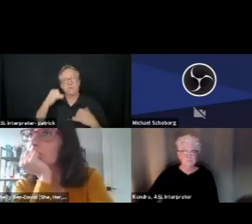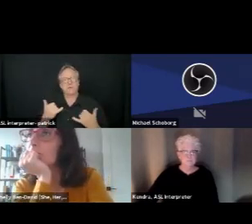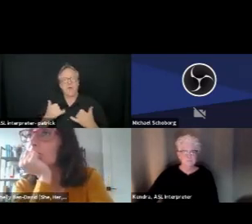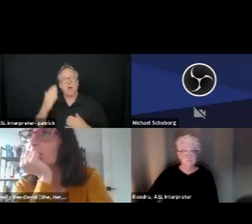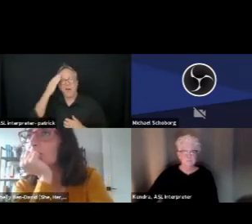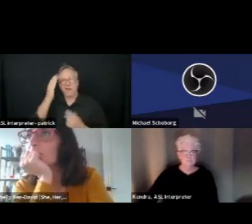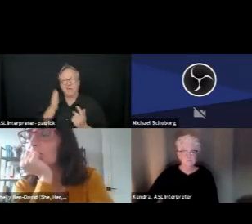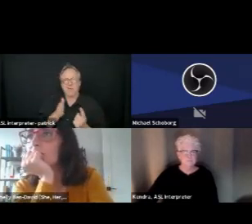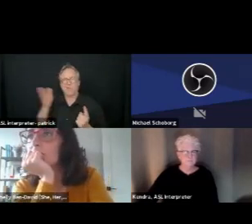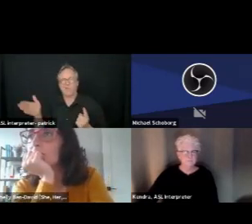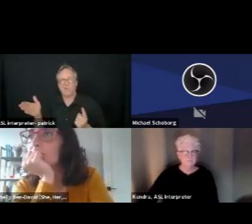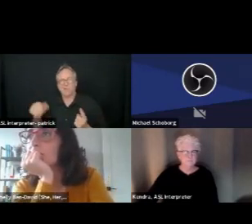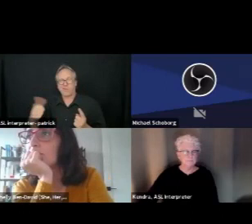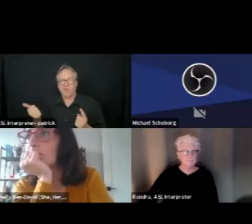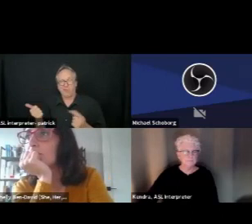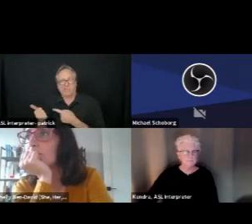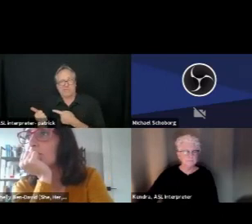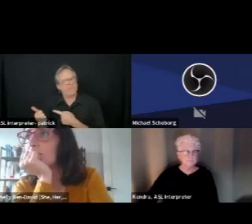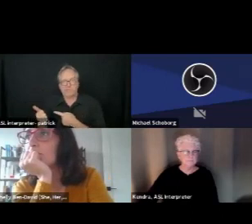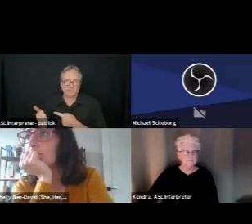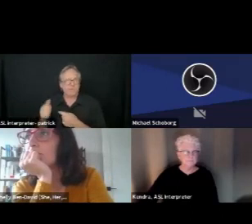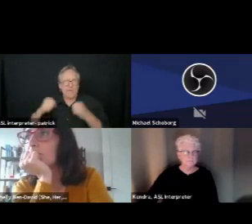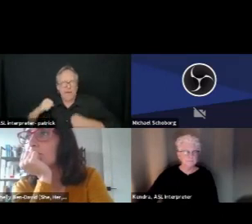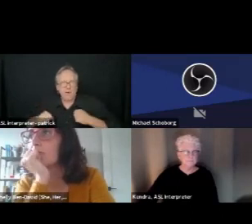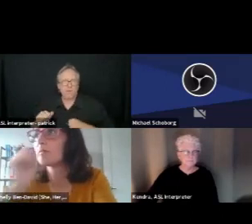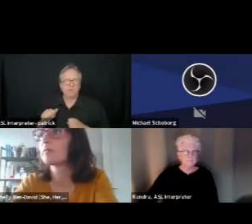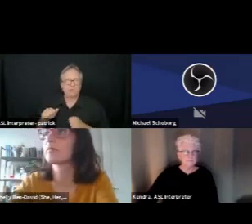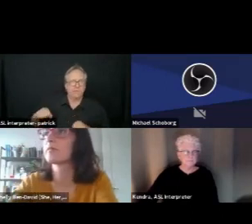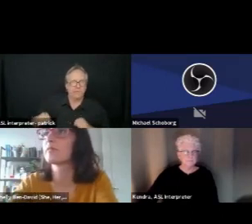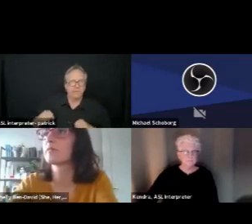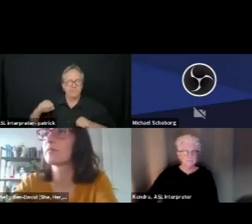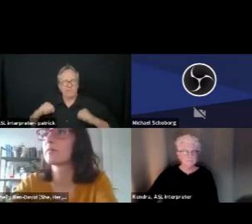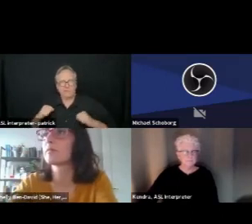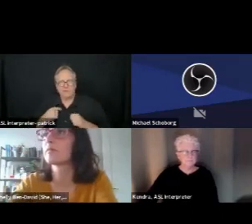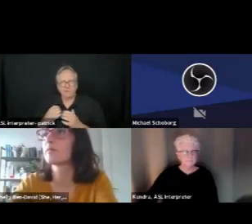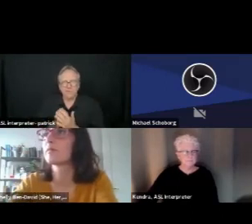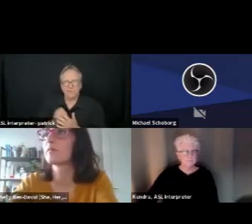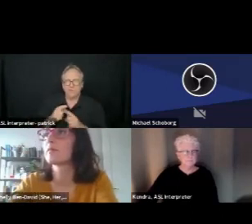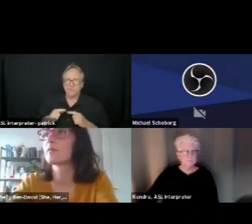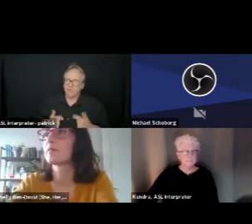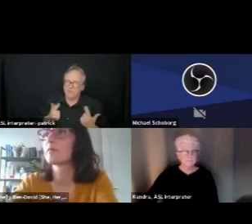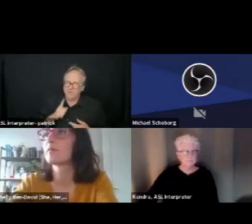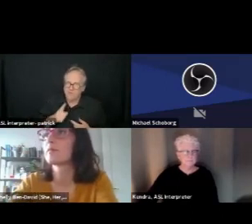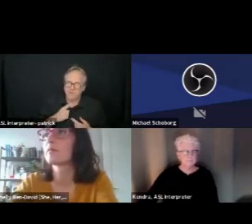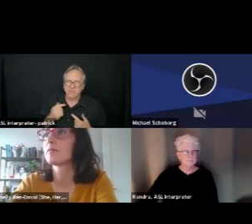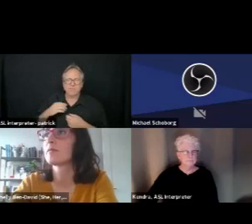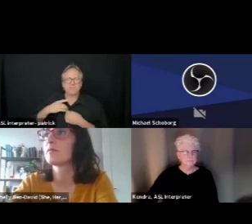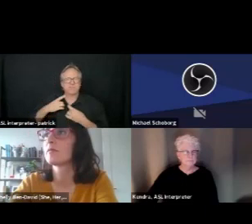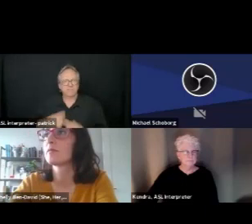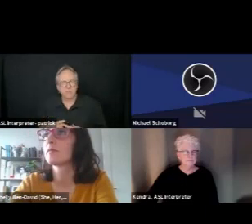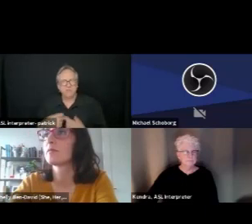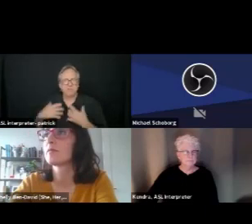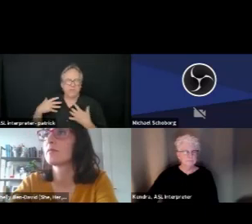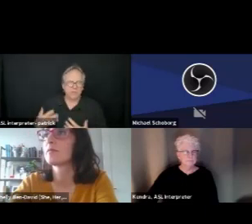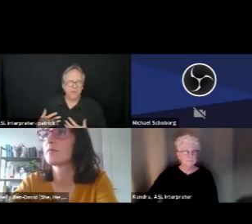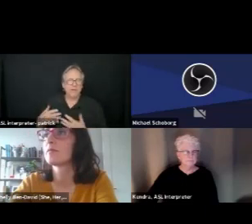what the alternative is. And the alternative is having constant doubts as to whether or not I deserve to exist based off the depression that came up.